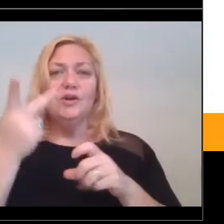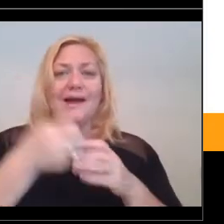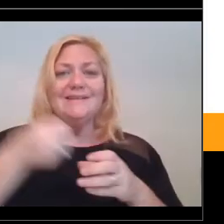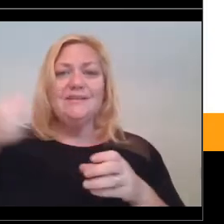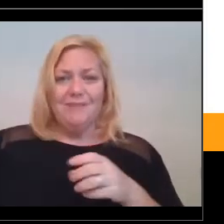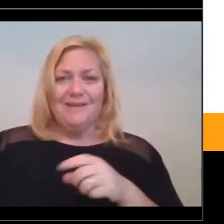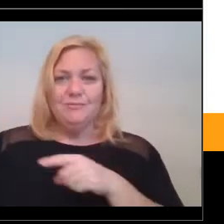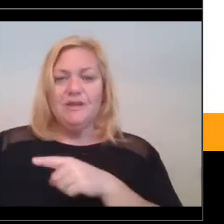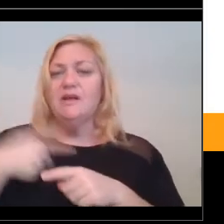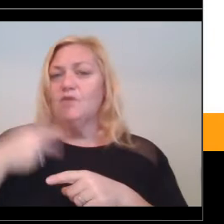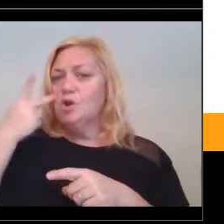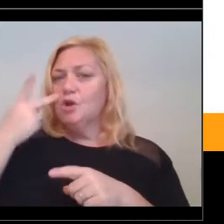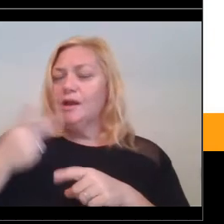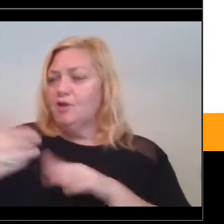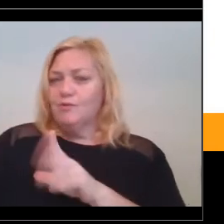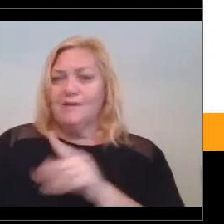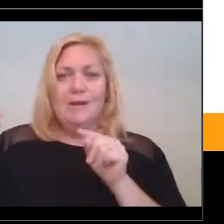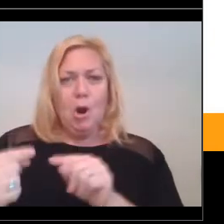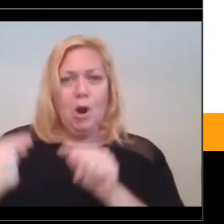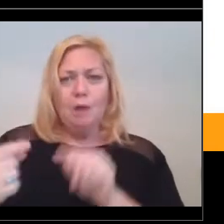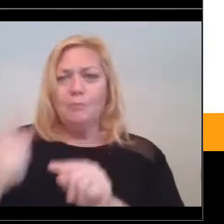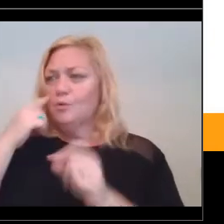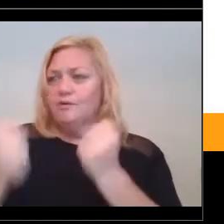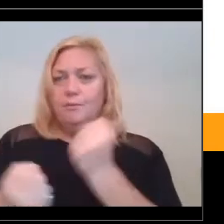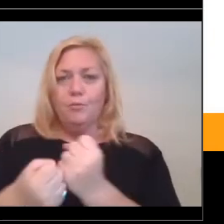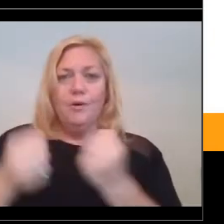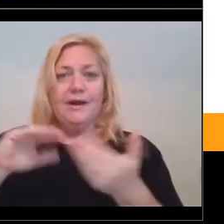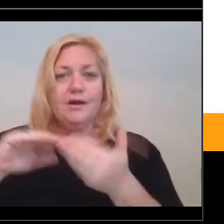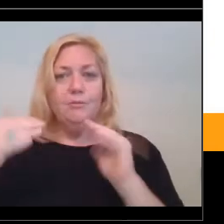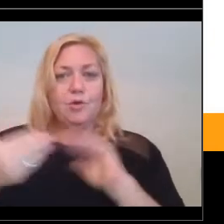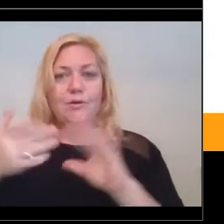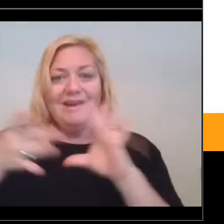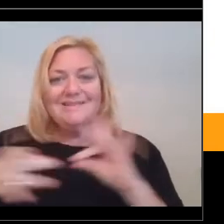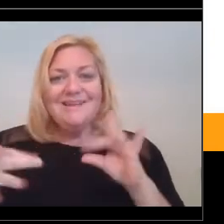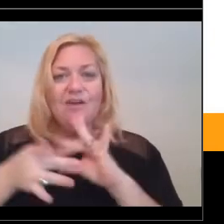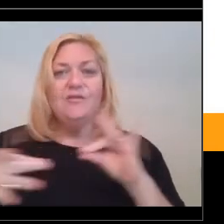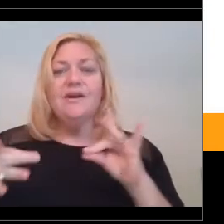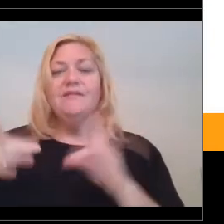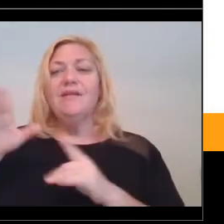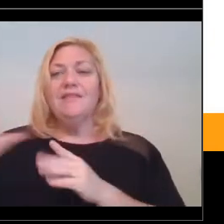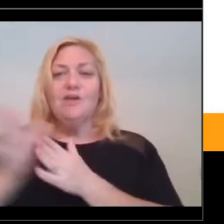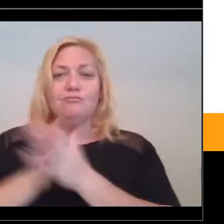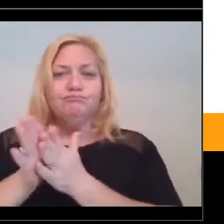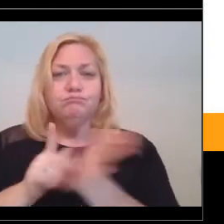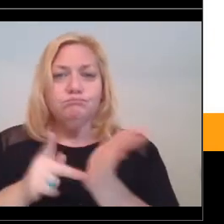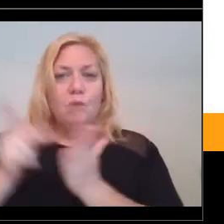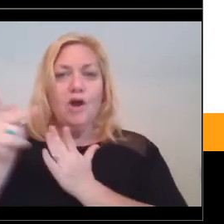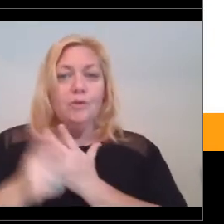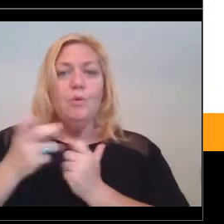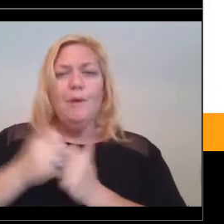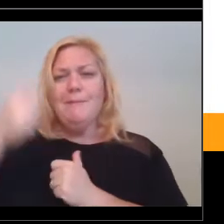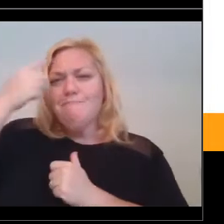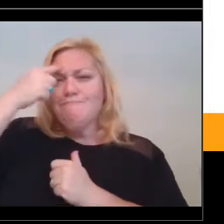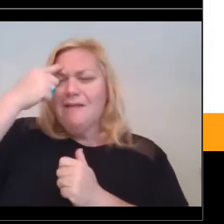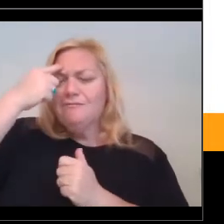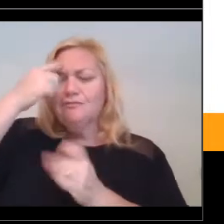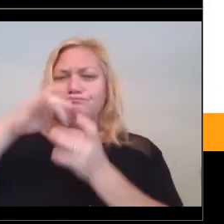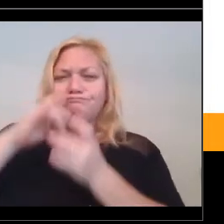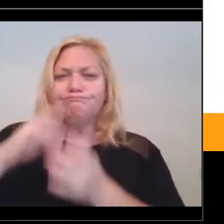we're looking at addressing harm and we're supporting community narrative and we're supporting community-driven projects, we also want to be mindful that